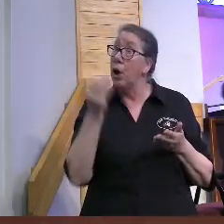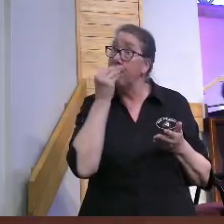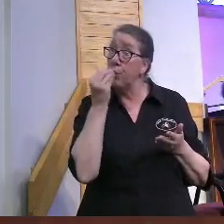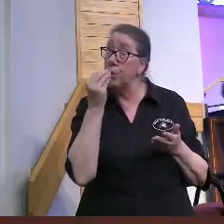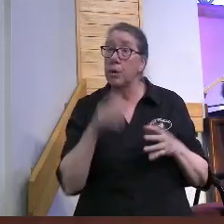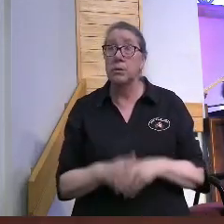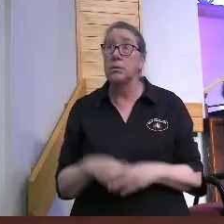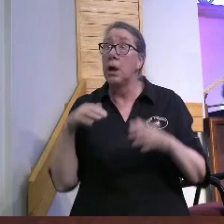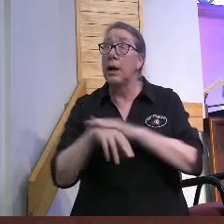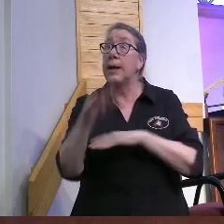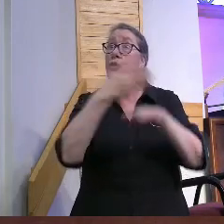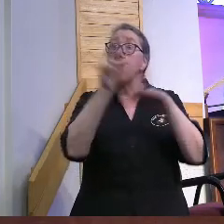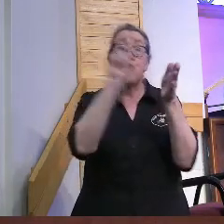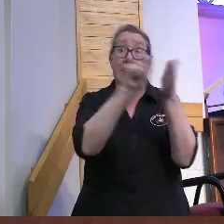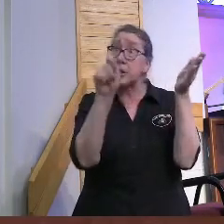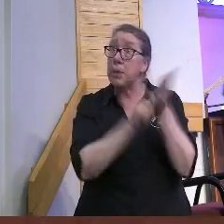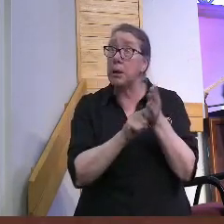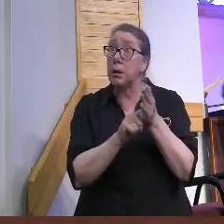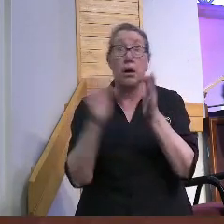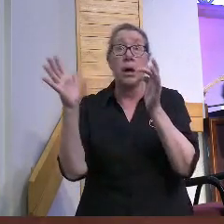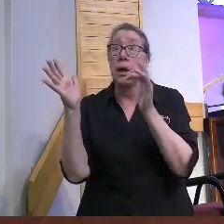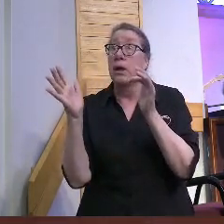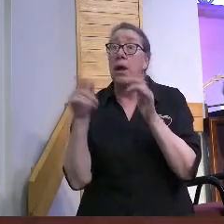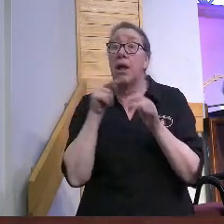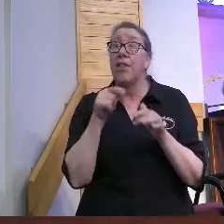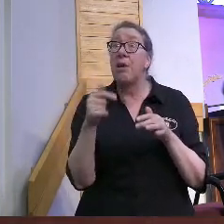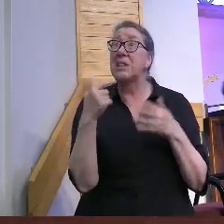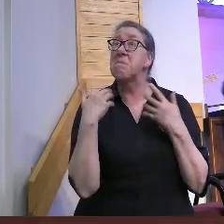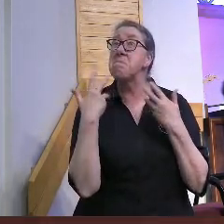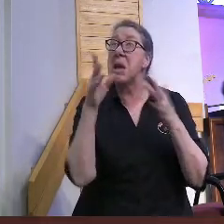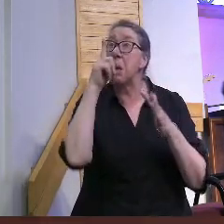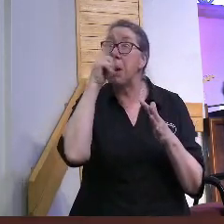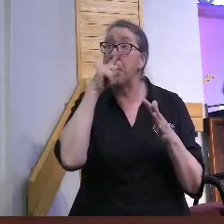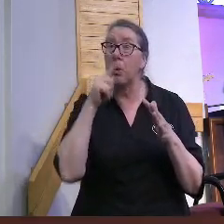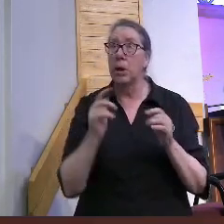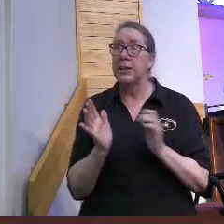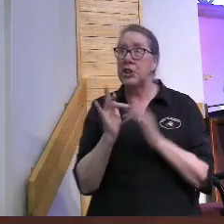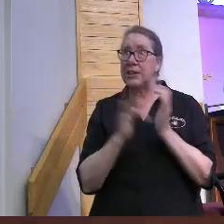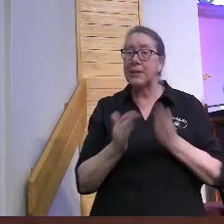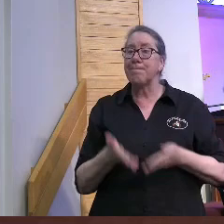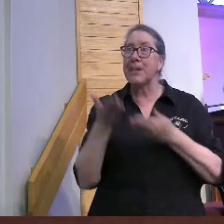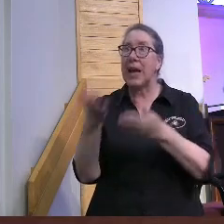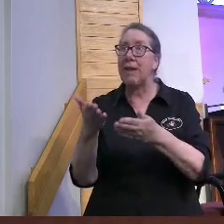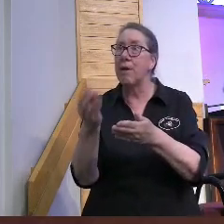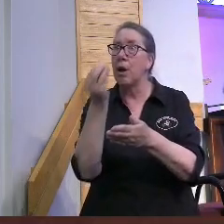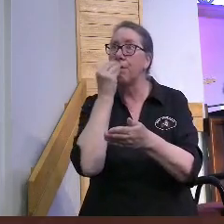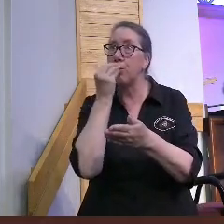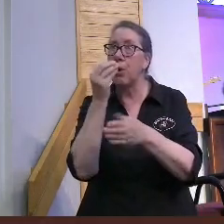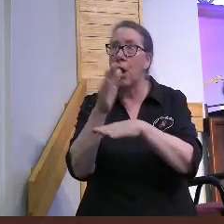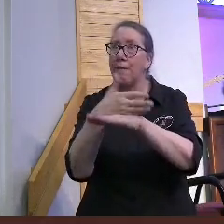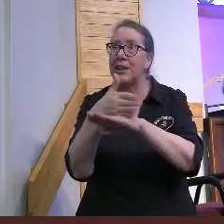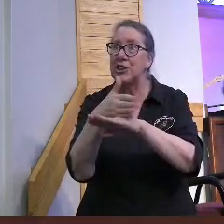plus women and children. Jesus shows up. He multiplies the little and makes it much. 5 loaves and 2 fishes.